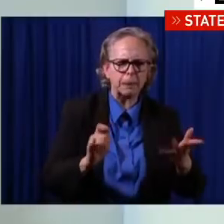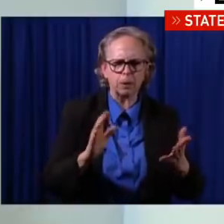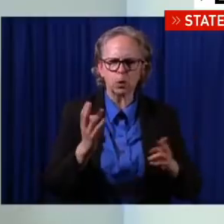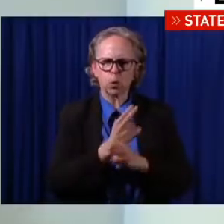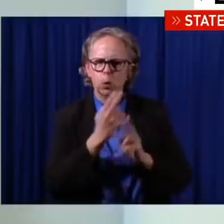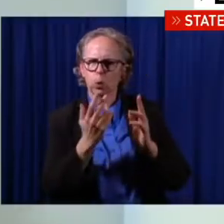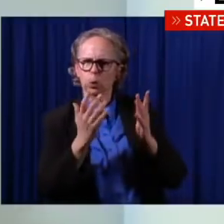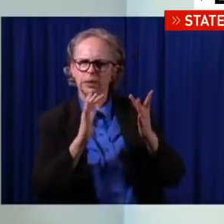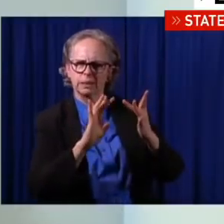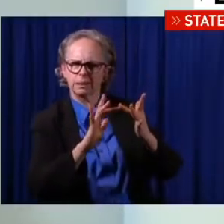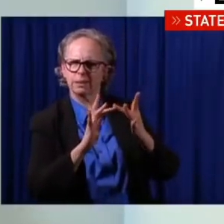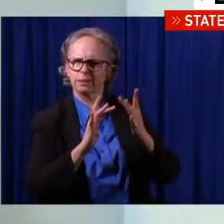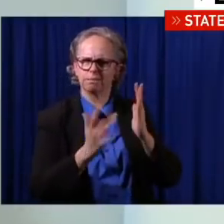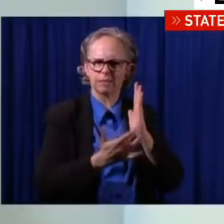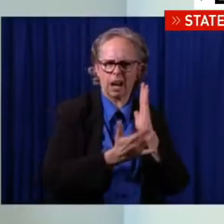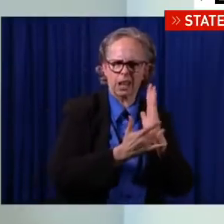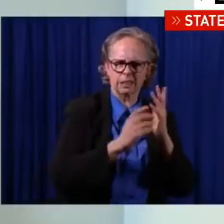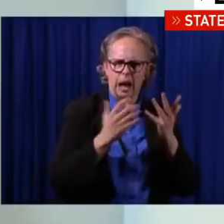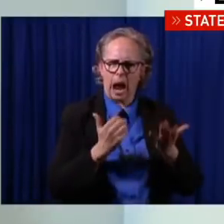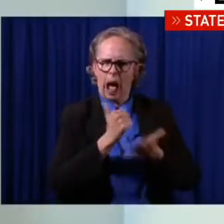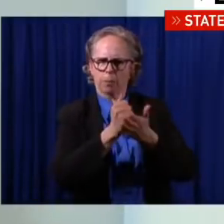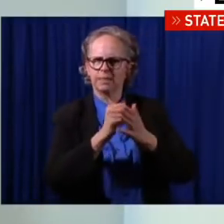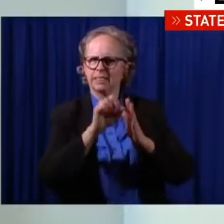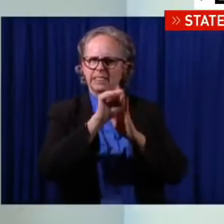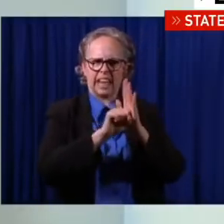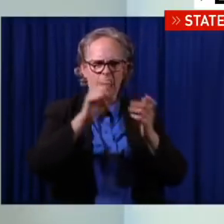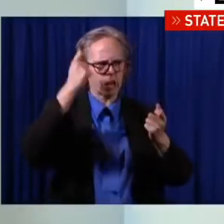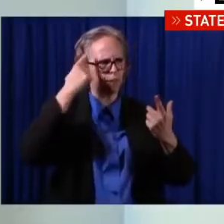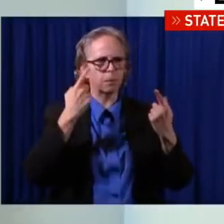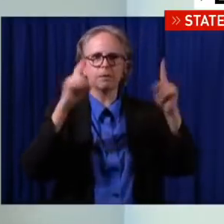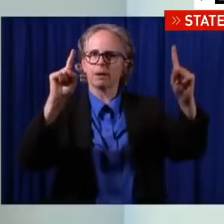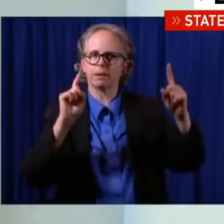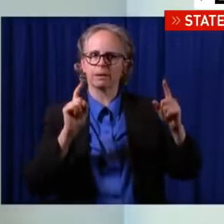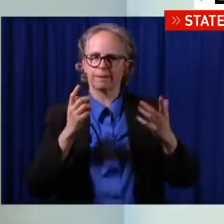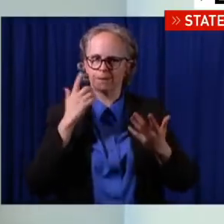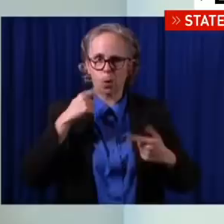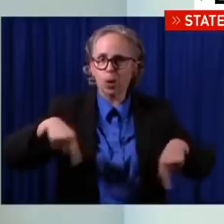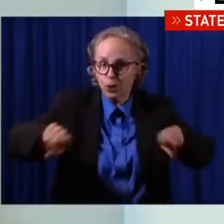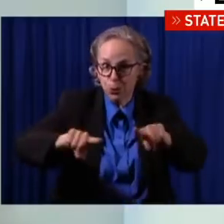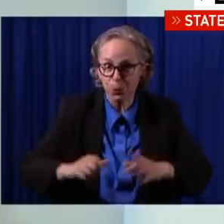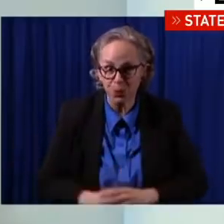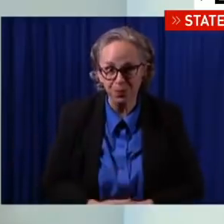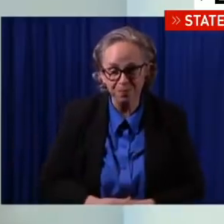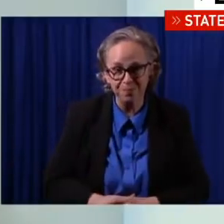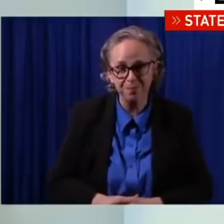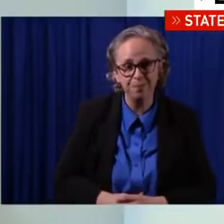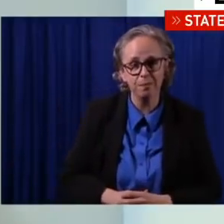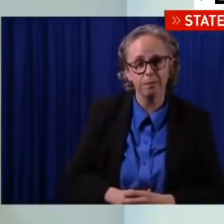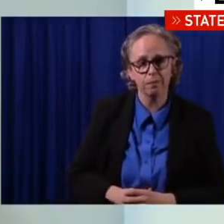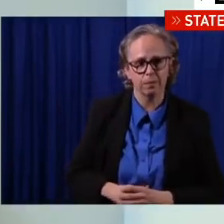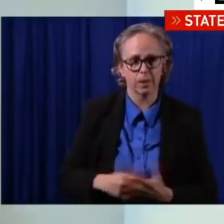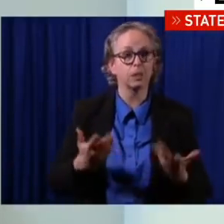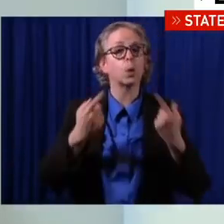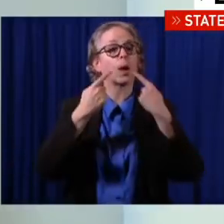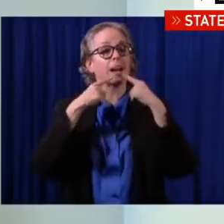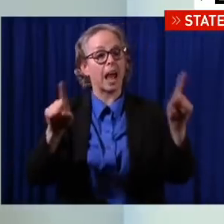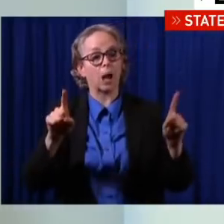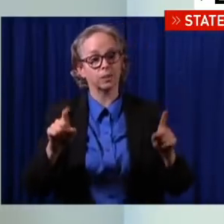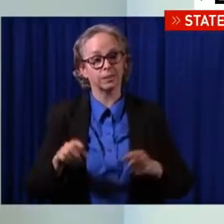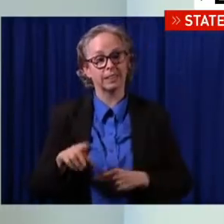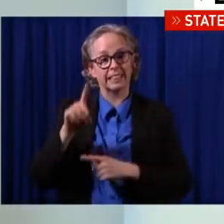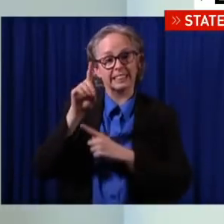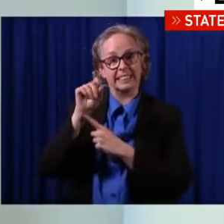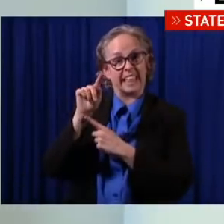state government work for you in a much more efficient way. Well, we announced a data analytics project with the Office of Budget